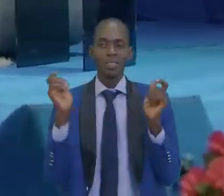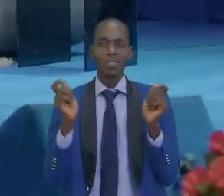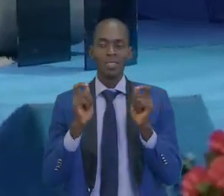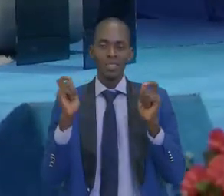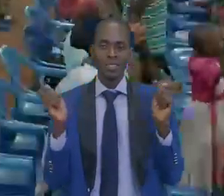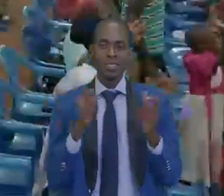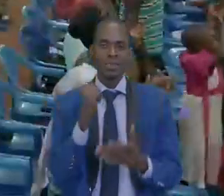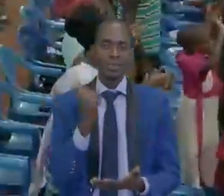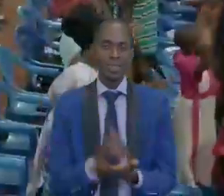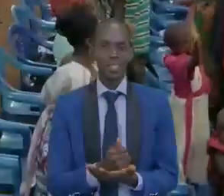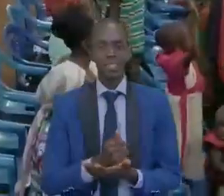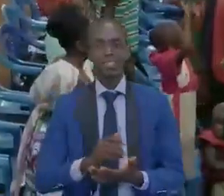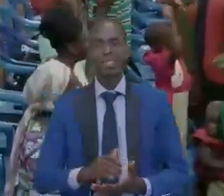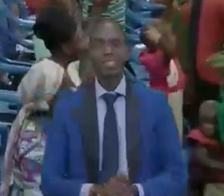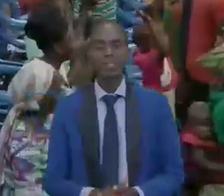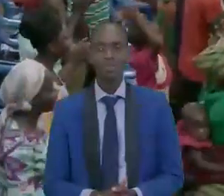Amen.